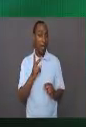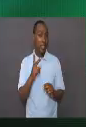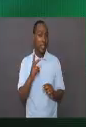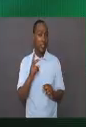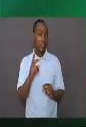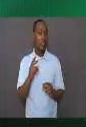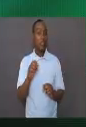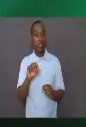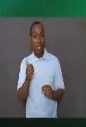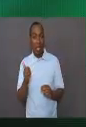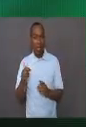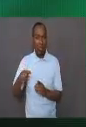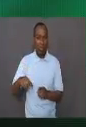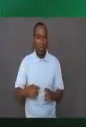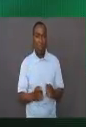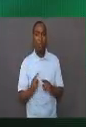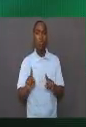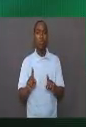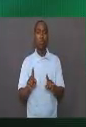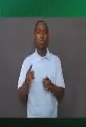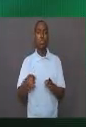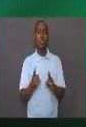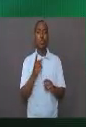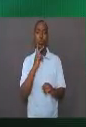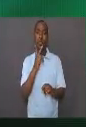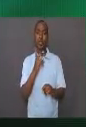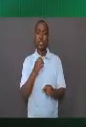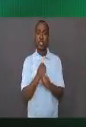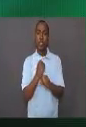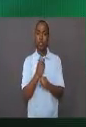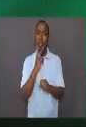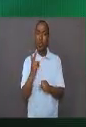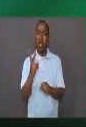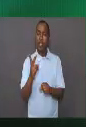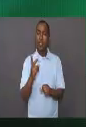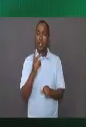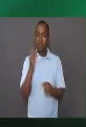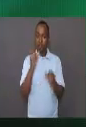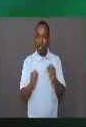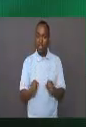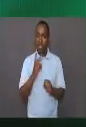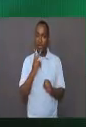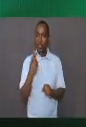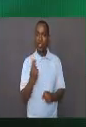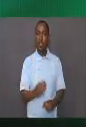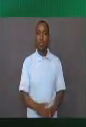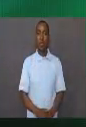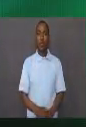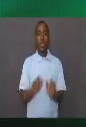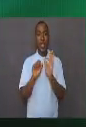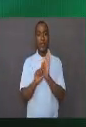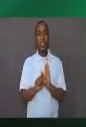certain functions within the organism's cellular structures. For